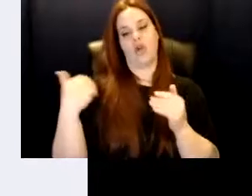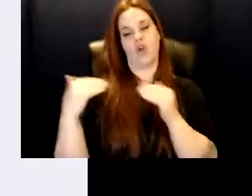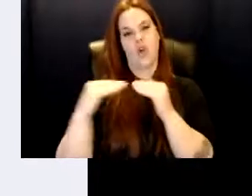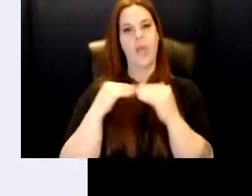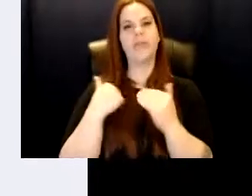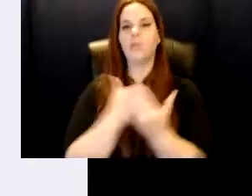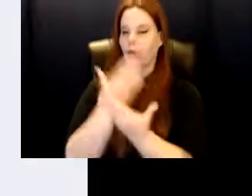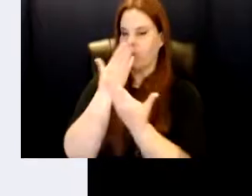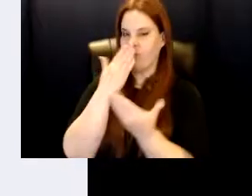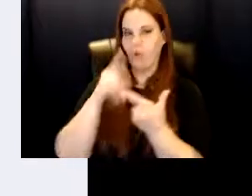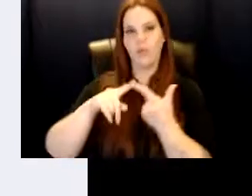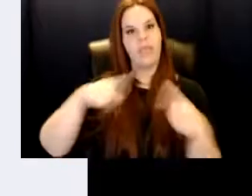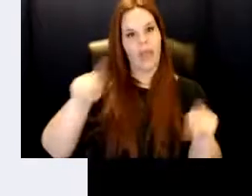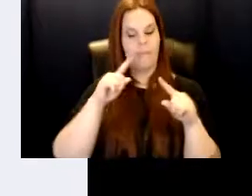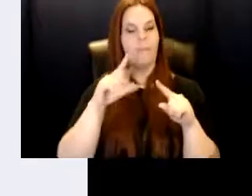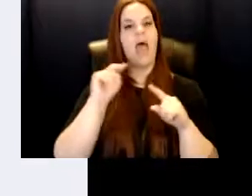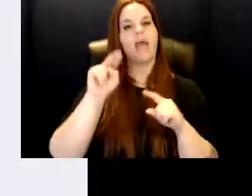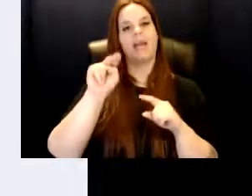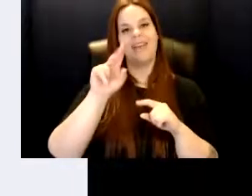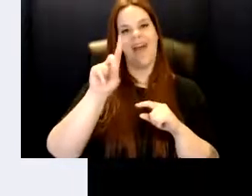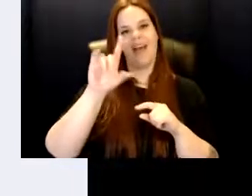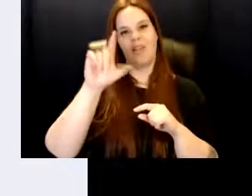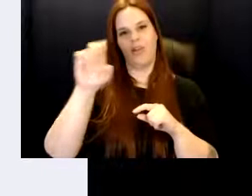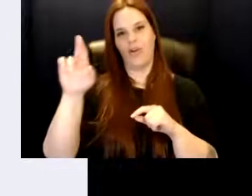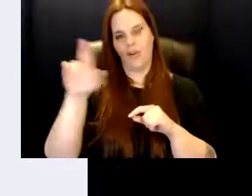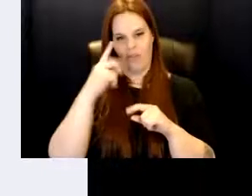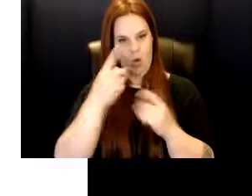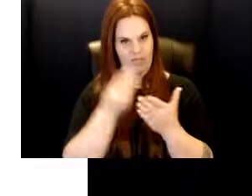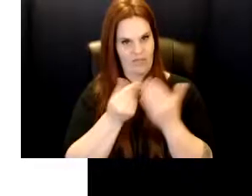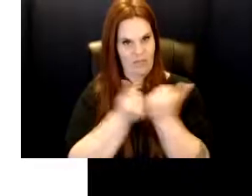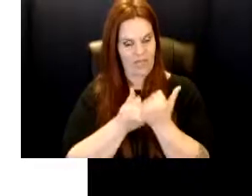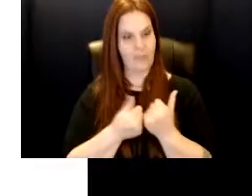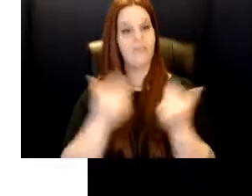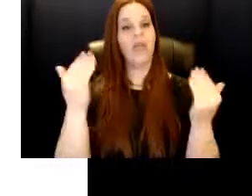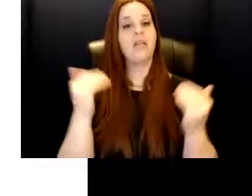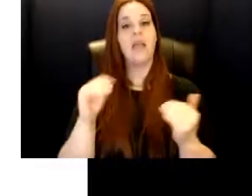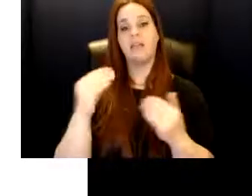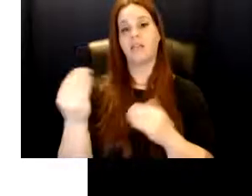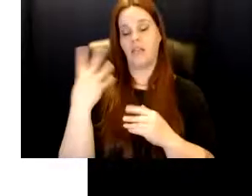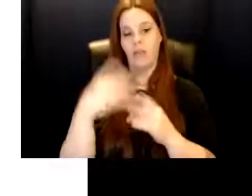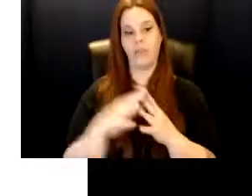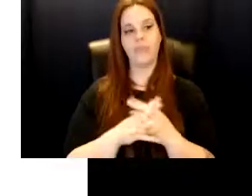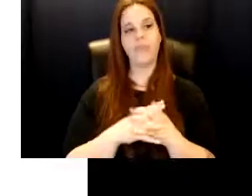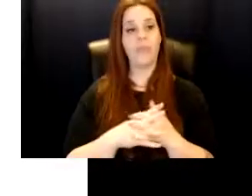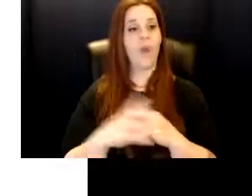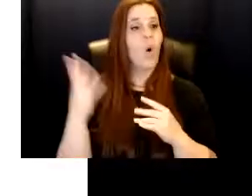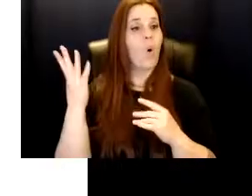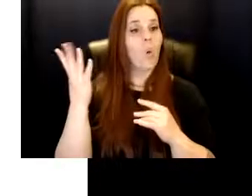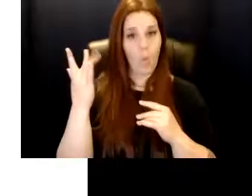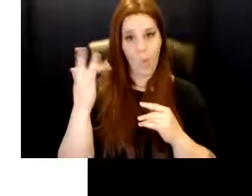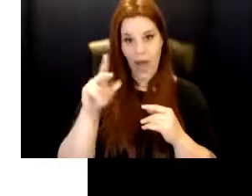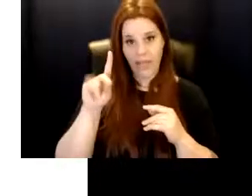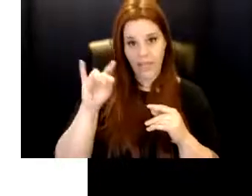to them and to NIDLR for the funding. On the next slide, why did we do this study